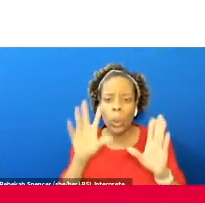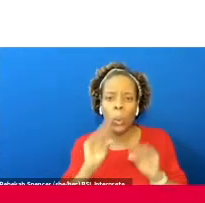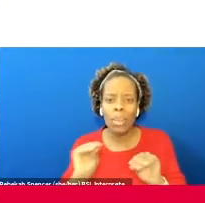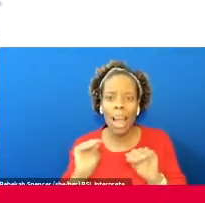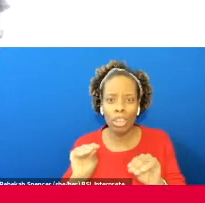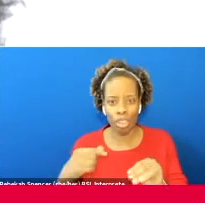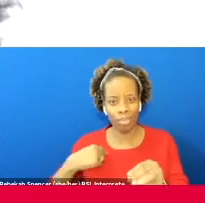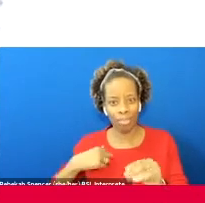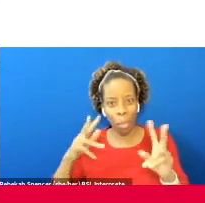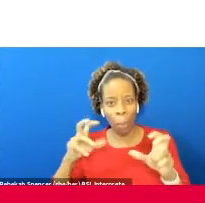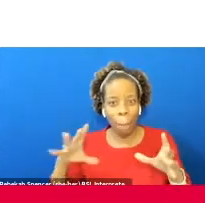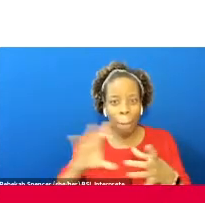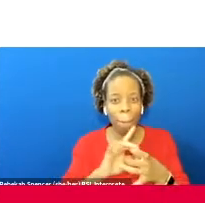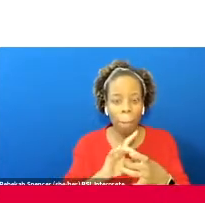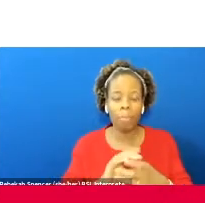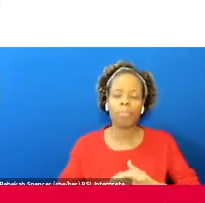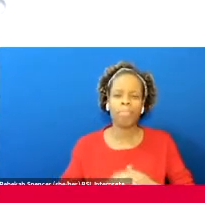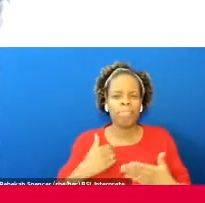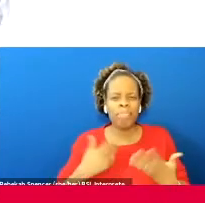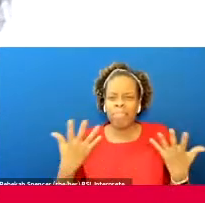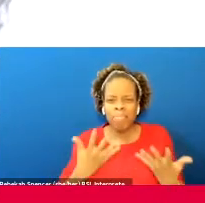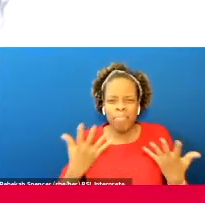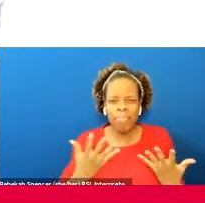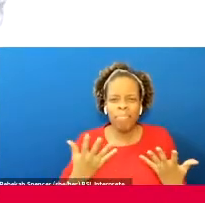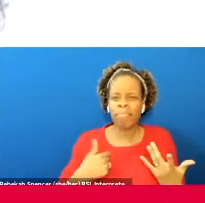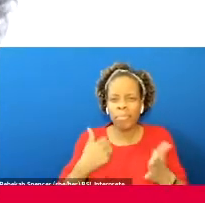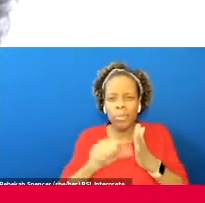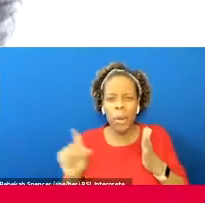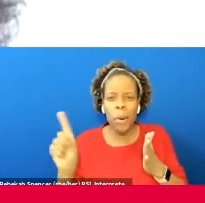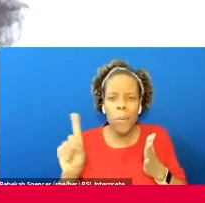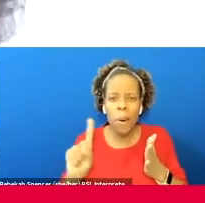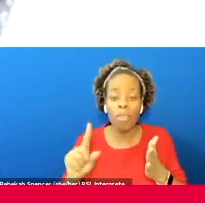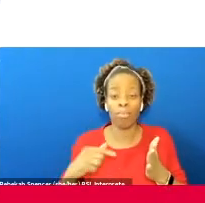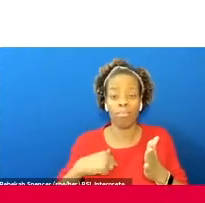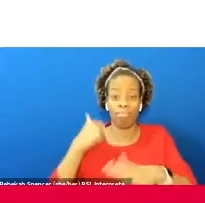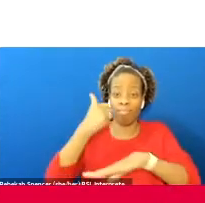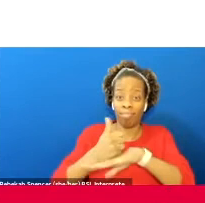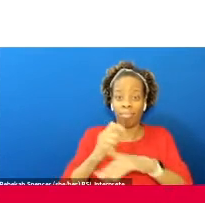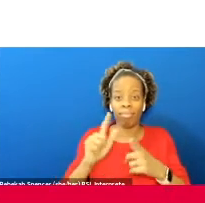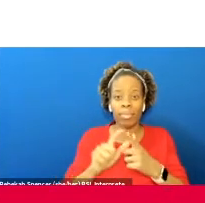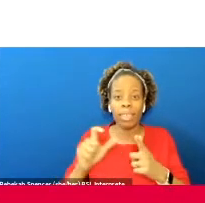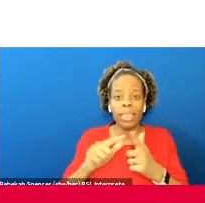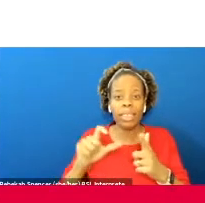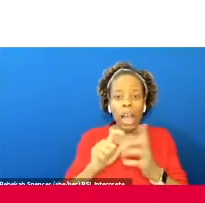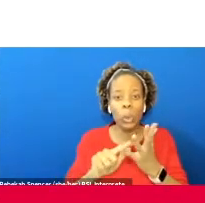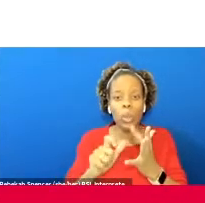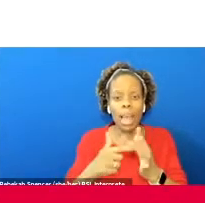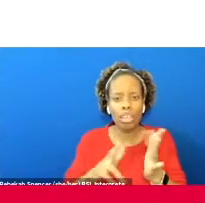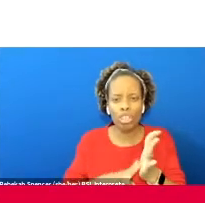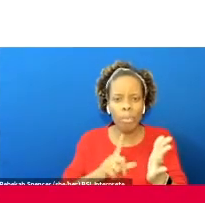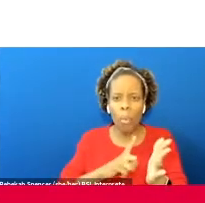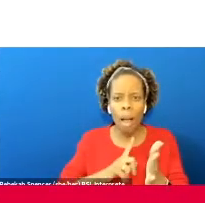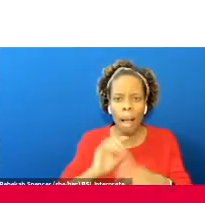like a good place to start would probably be with the creation of Deducation and why it happened.